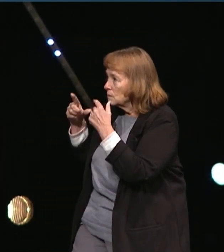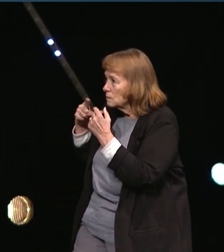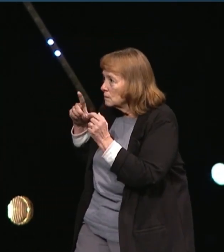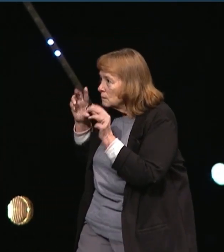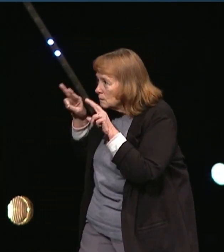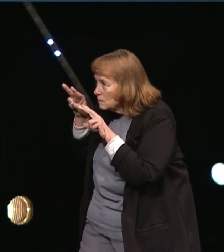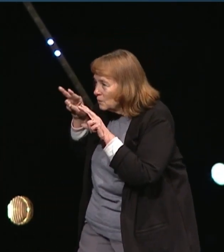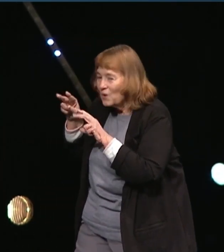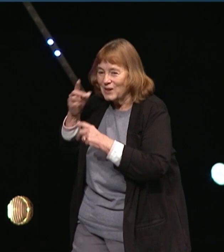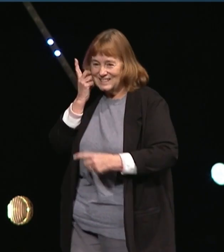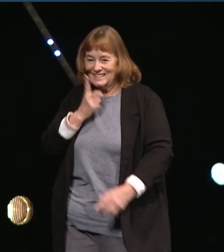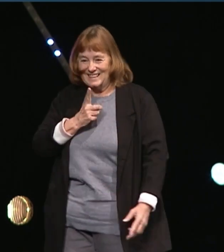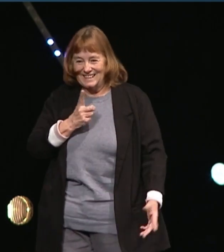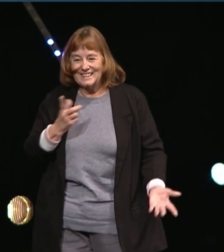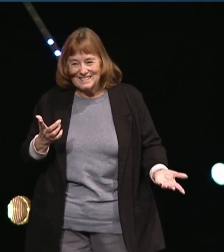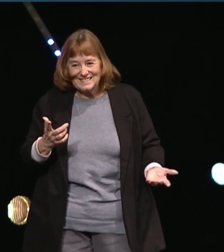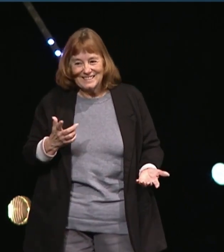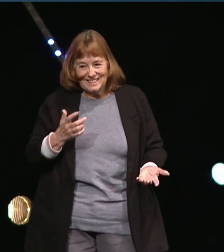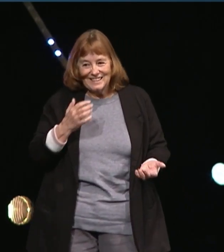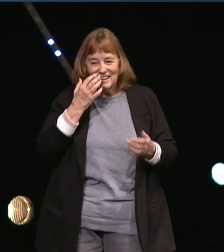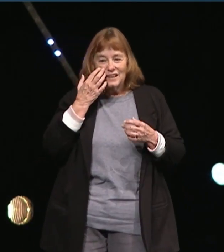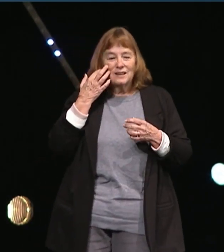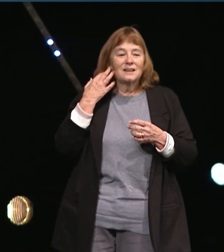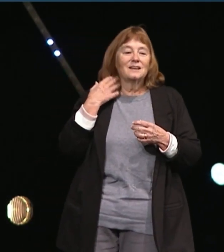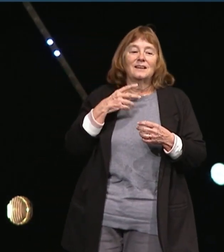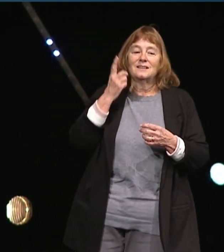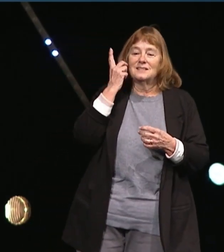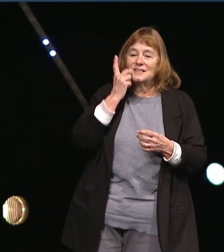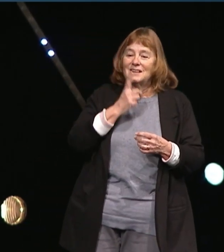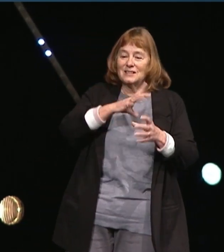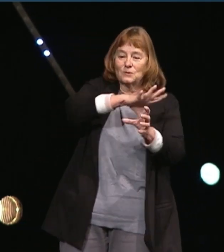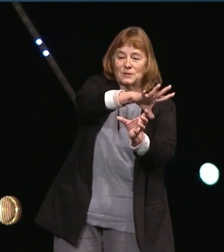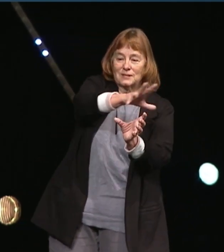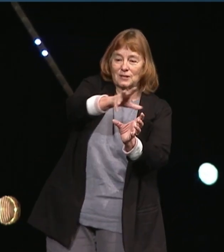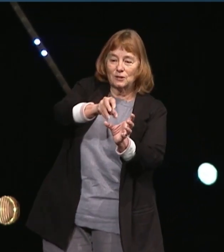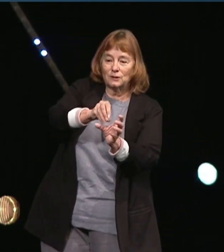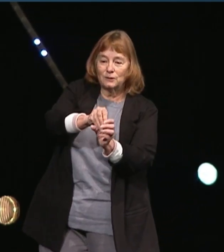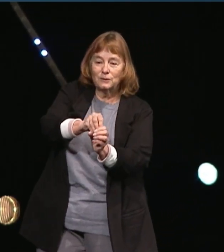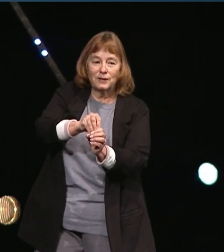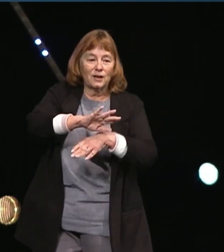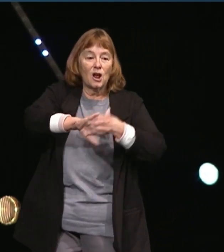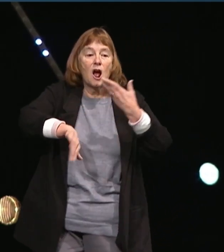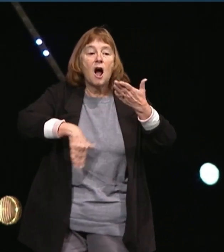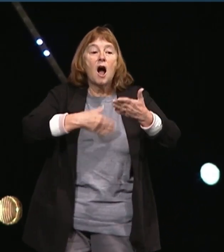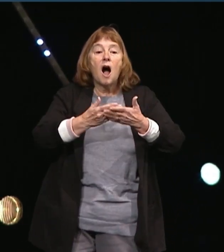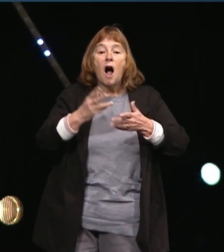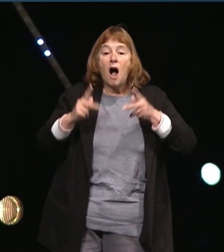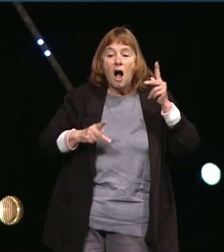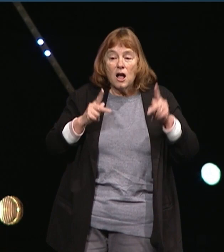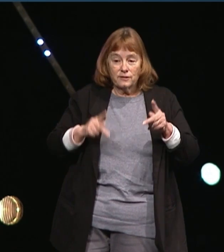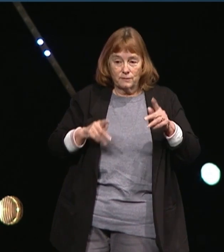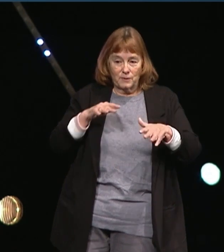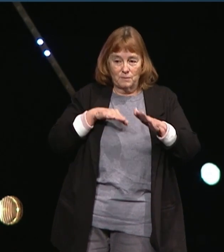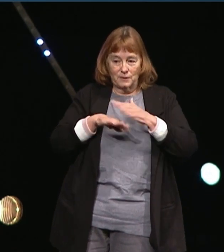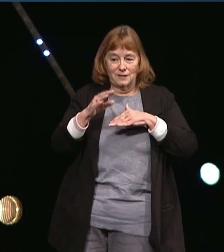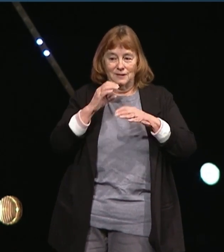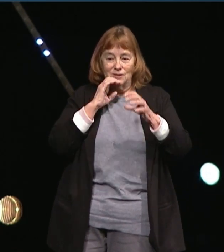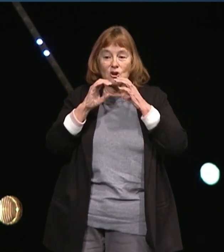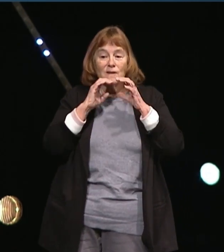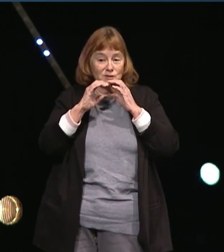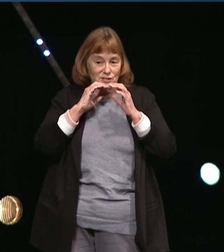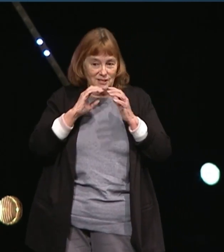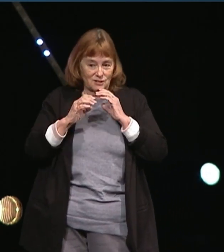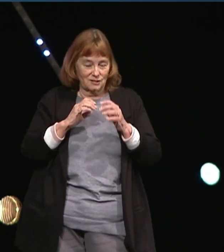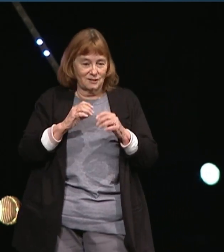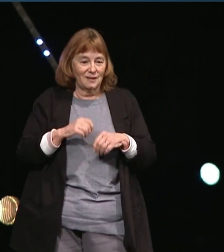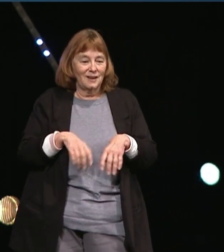direction, and it was towards Dennis. And he was including them in our conversation. And they were